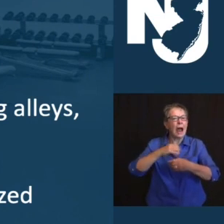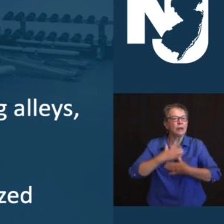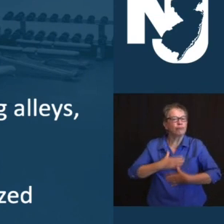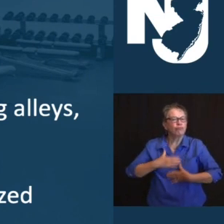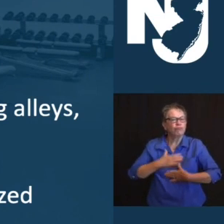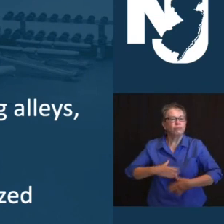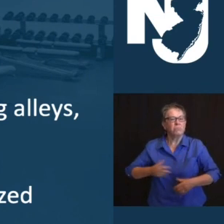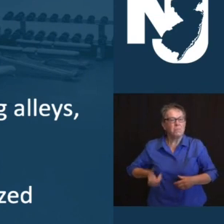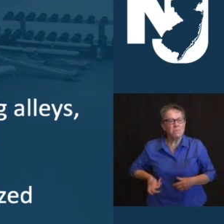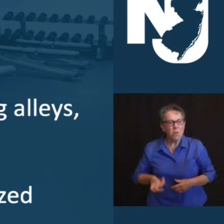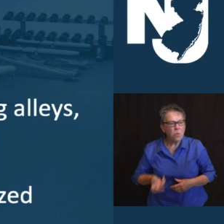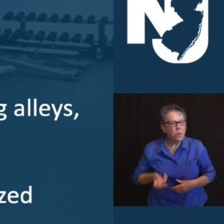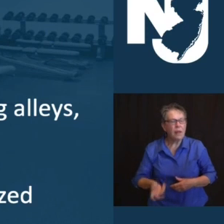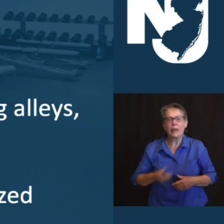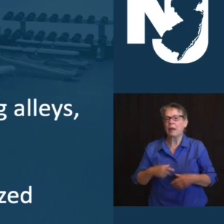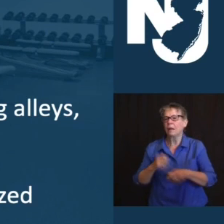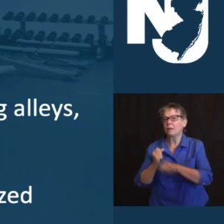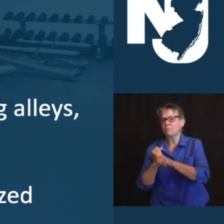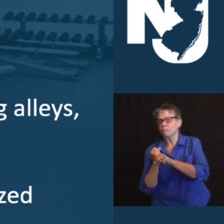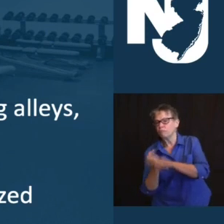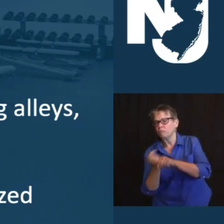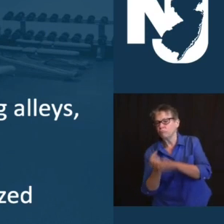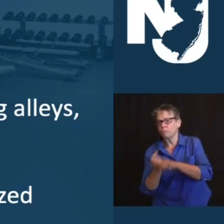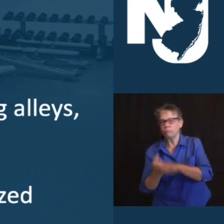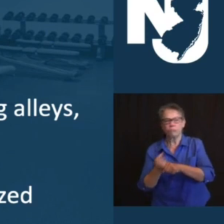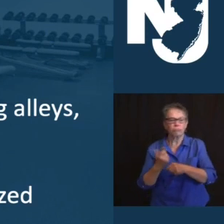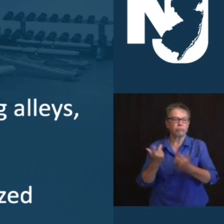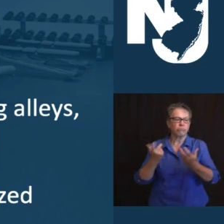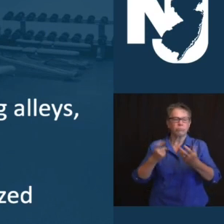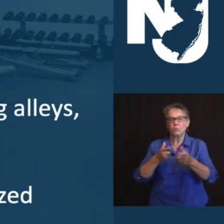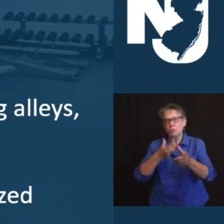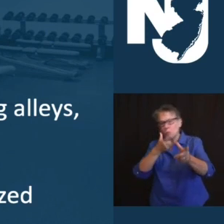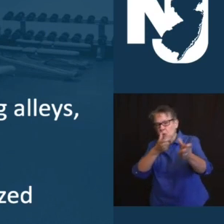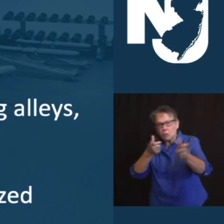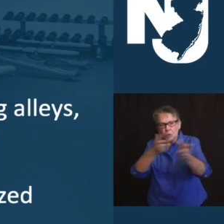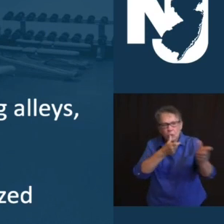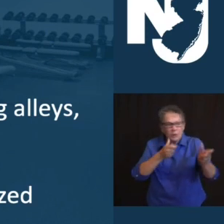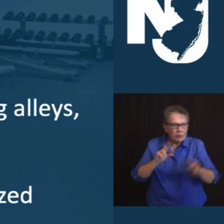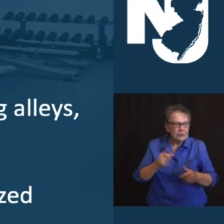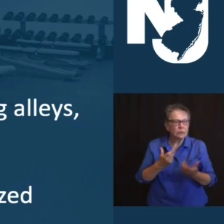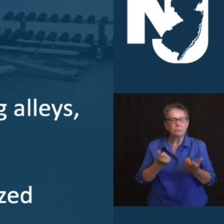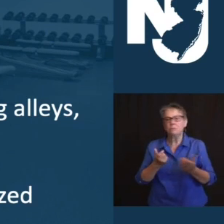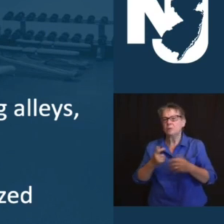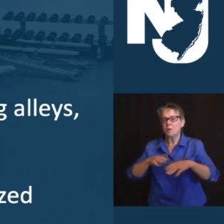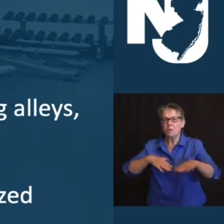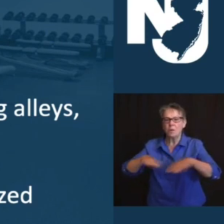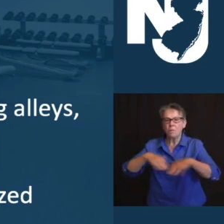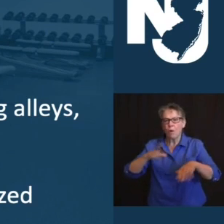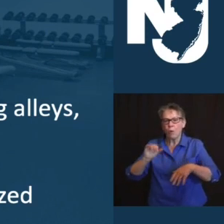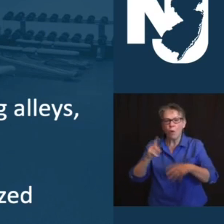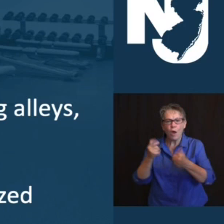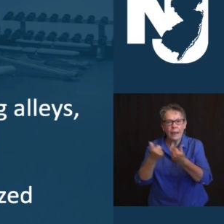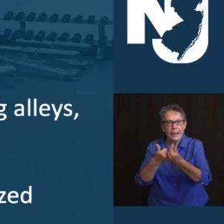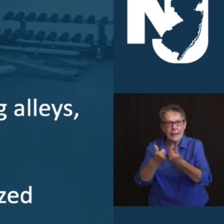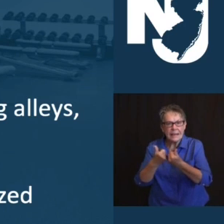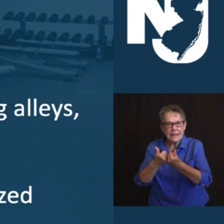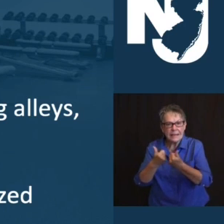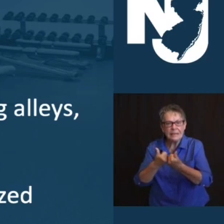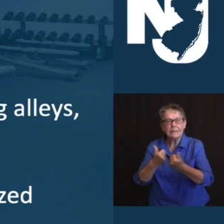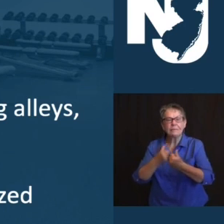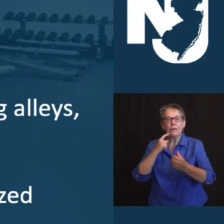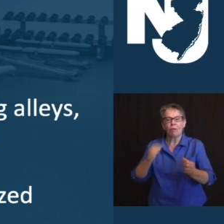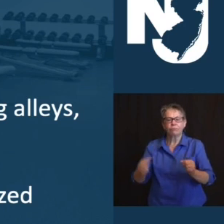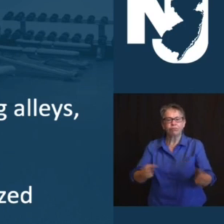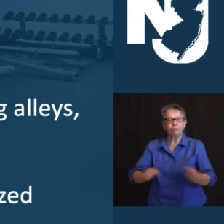indoor bowling alleys, batting cages, shooting ranges, and yes, the arcades along our boardwalk.